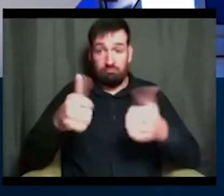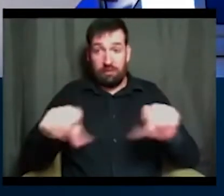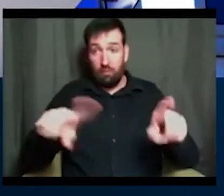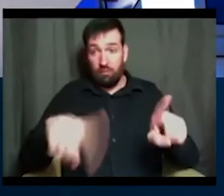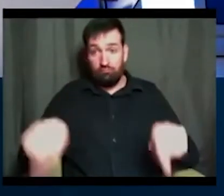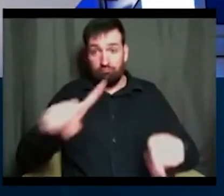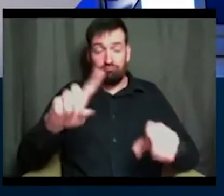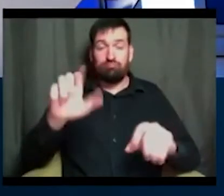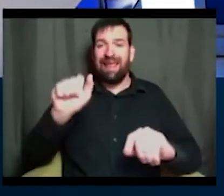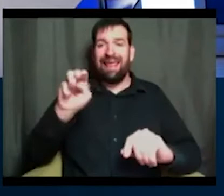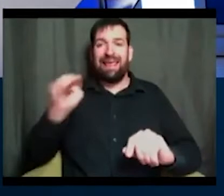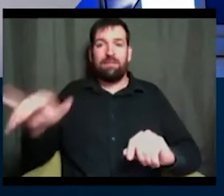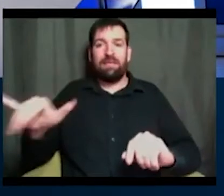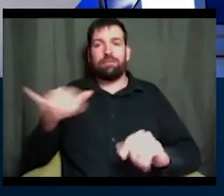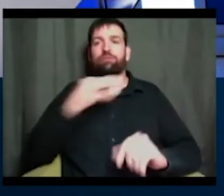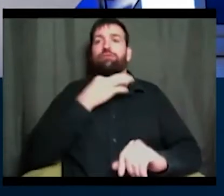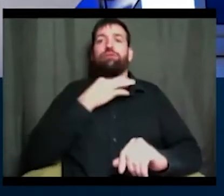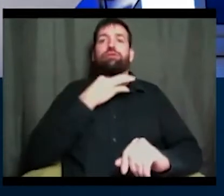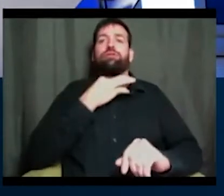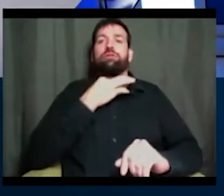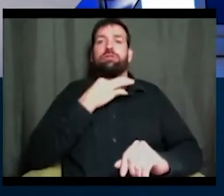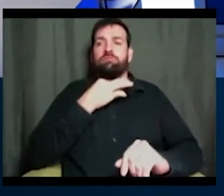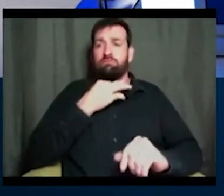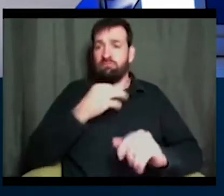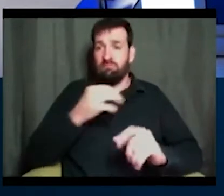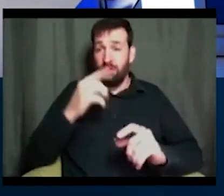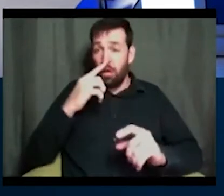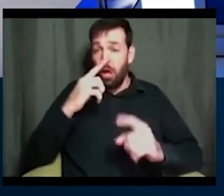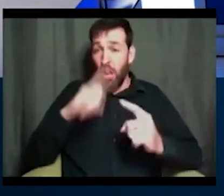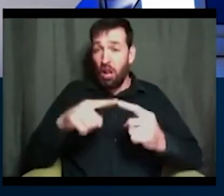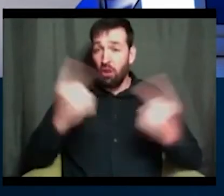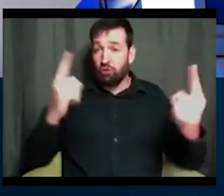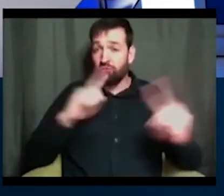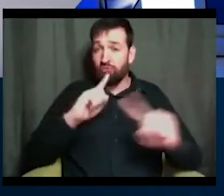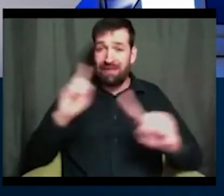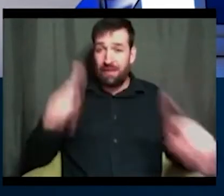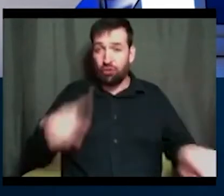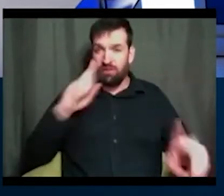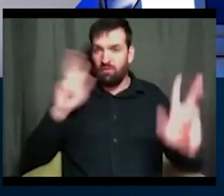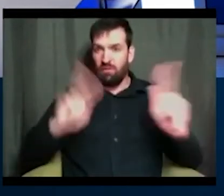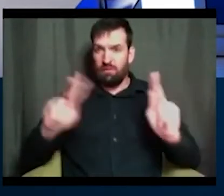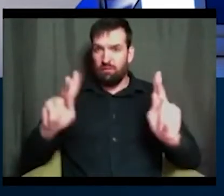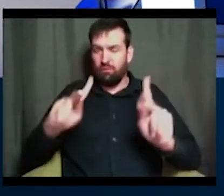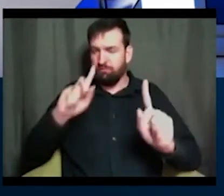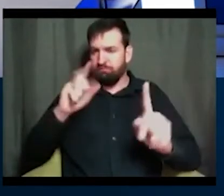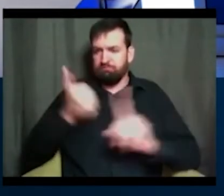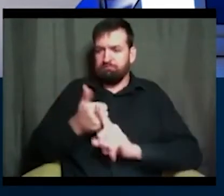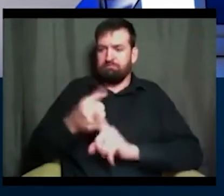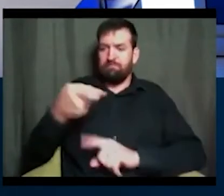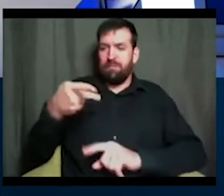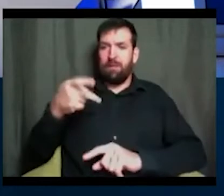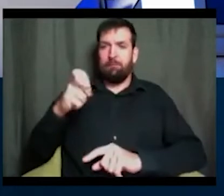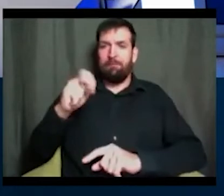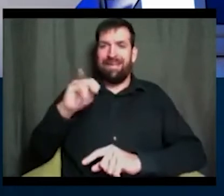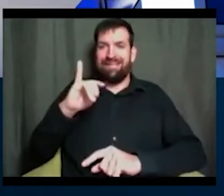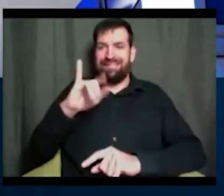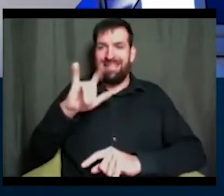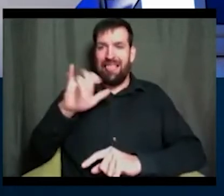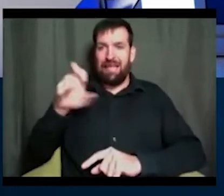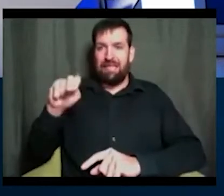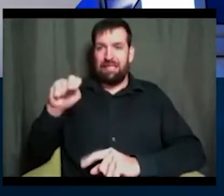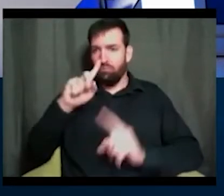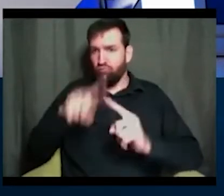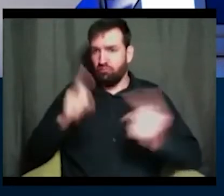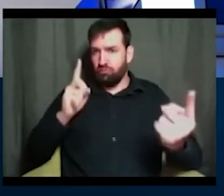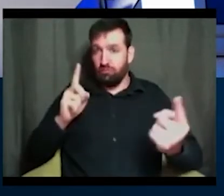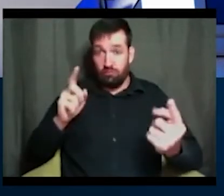curious if you have heard anything about allergic reactions for people with allergies to penicillins. Everything I've heard says it's okay to get the vaccine, but I feel you